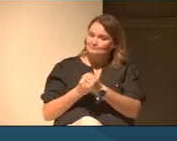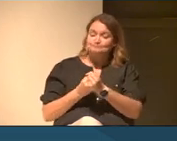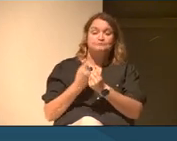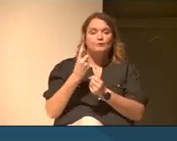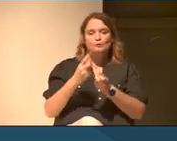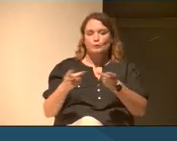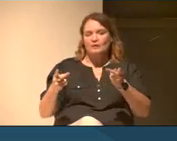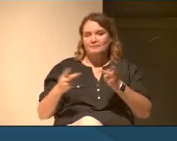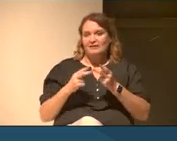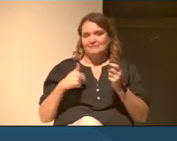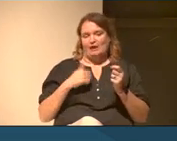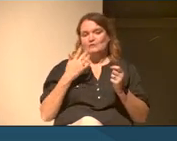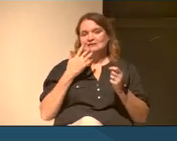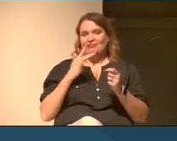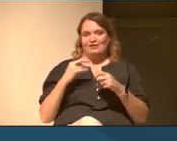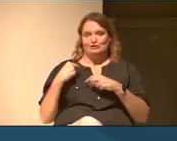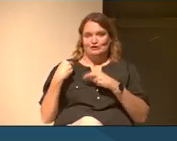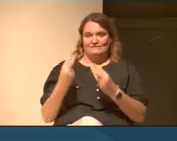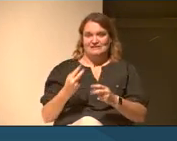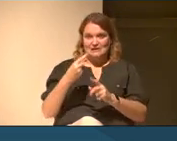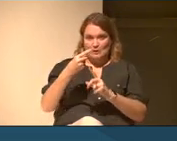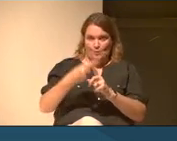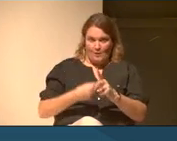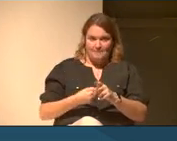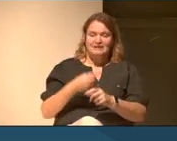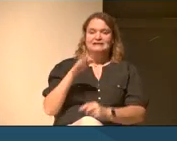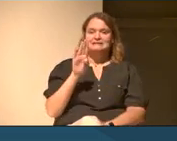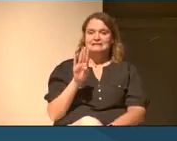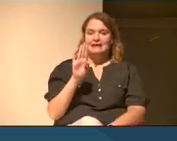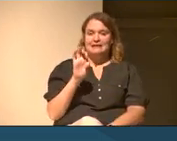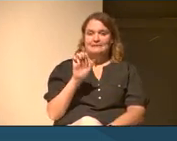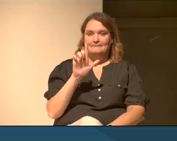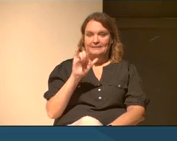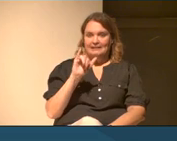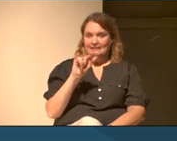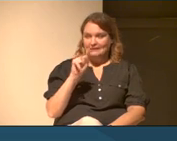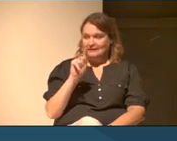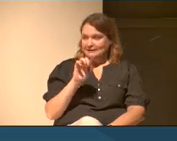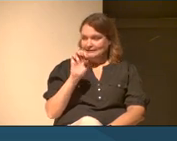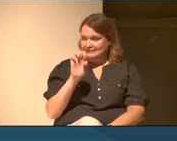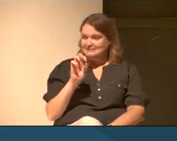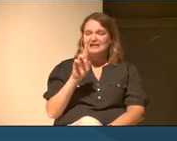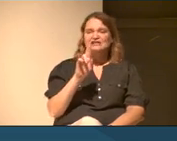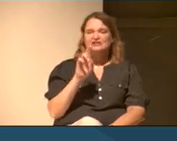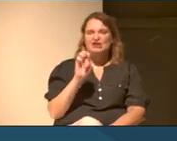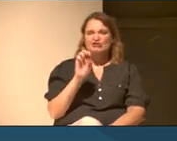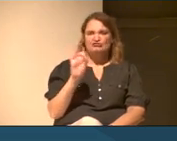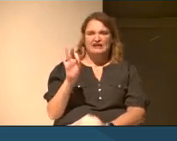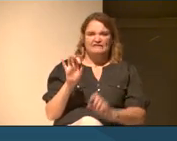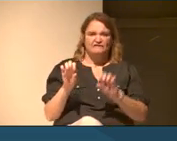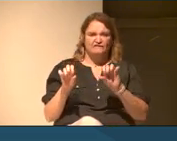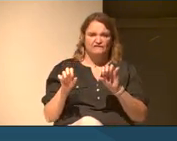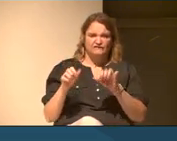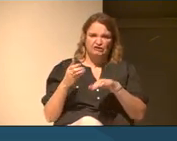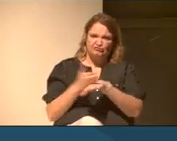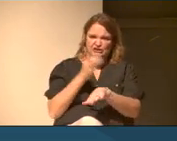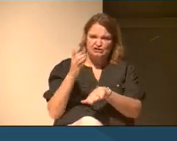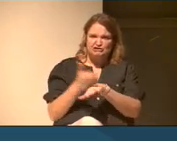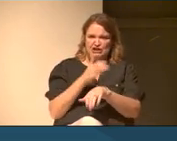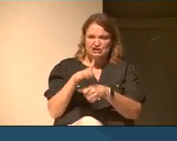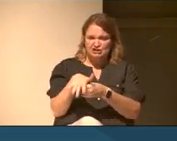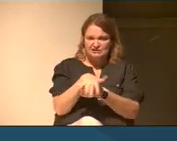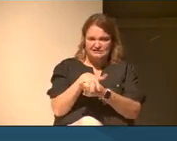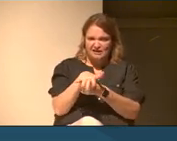enough to visit about a month ago. It's in Belize, and it's a reef restoration site that's created by